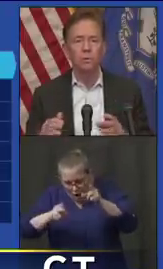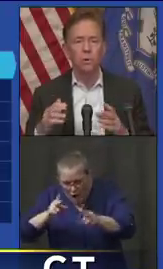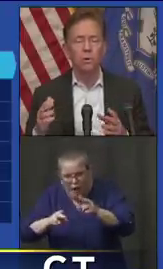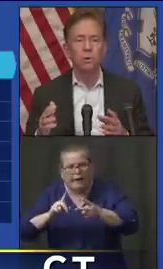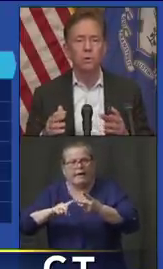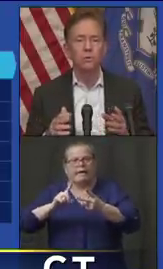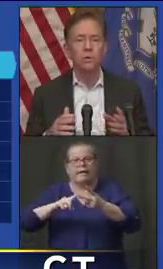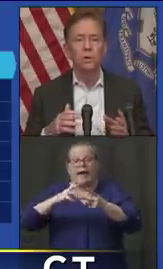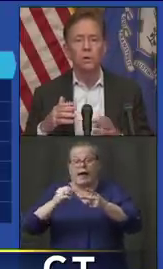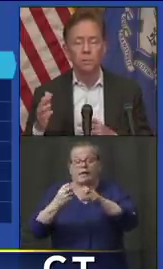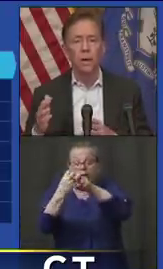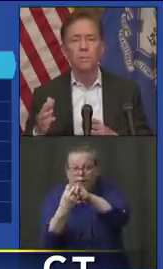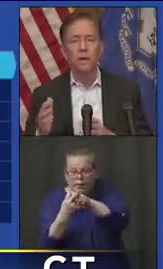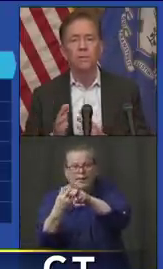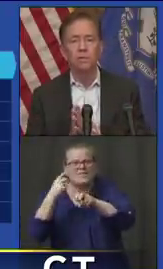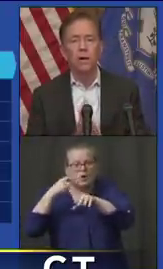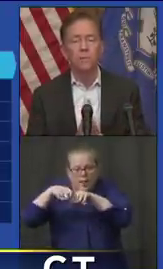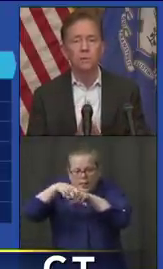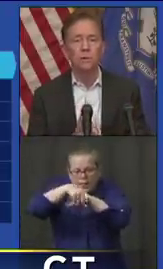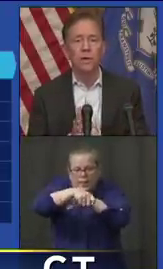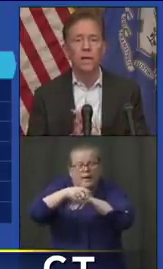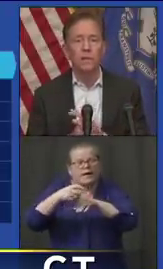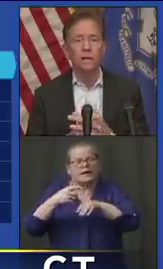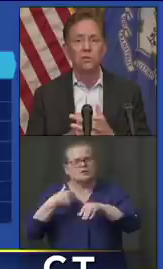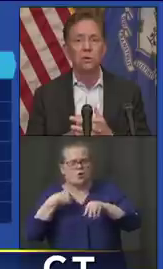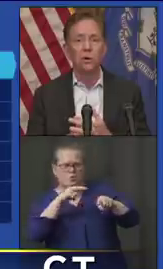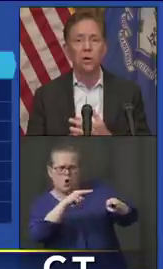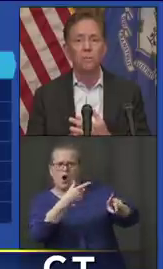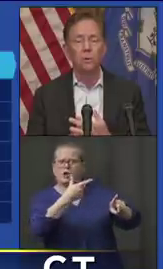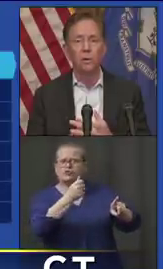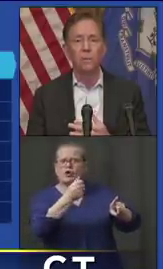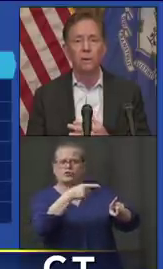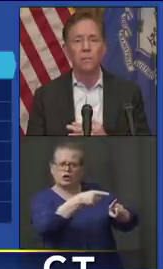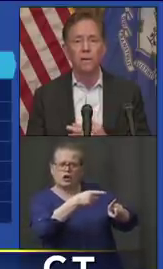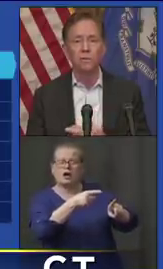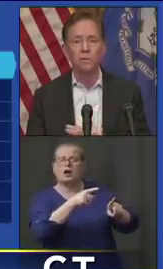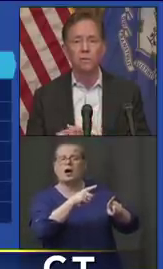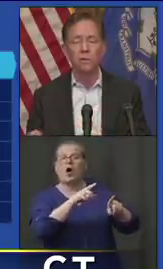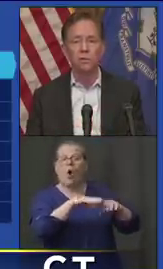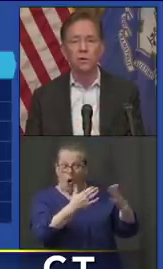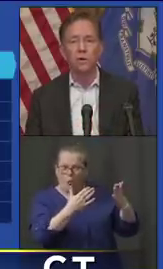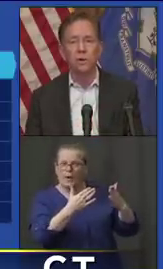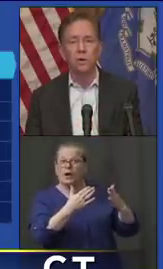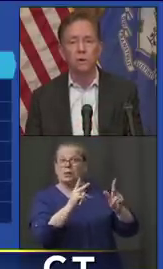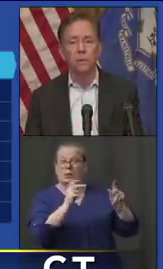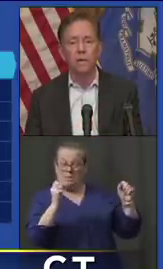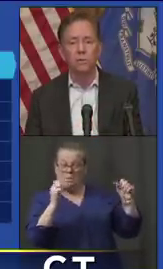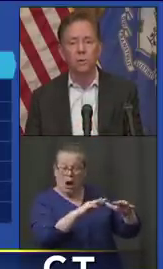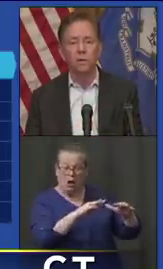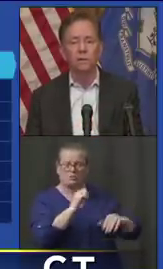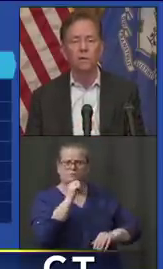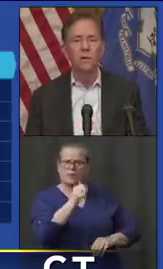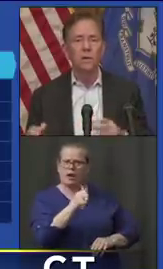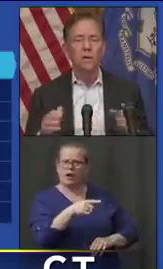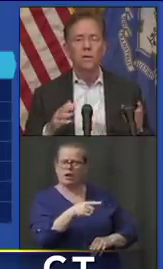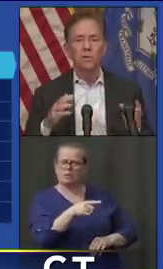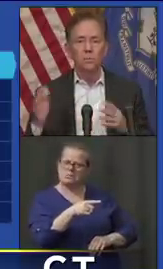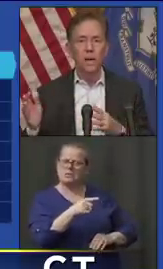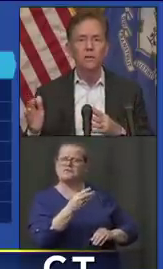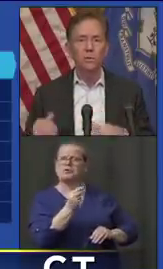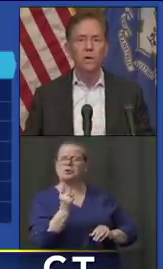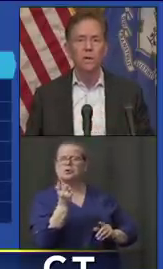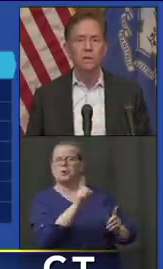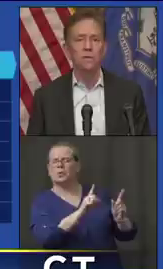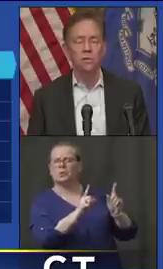with some protocols that maybe give us the opportunity to get that started up on a limited basis starting on May 20th. So